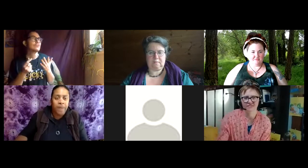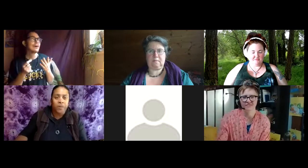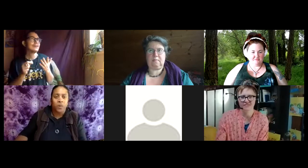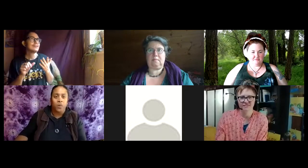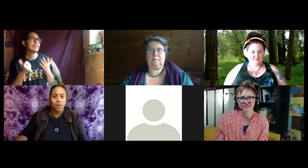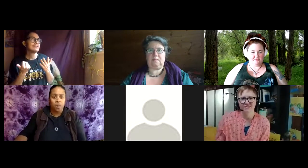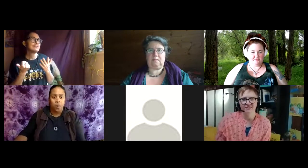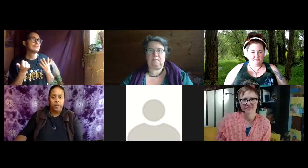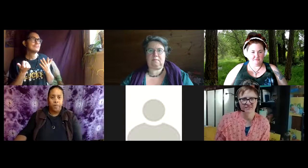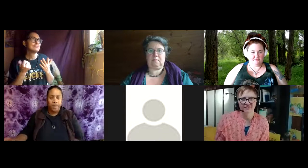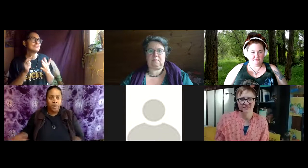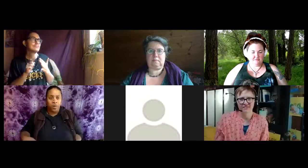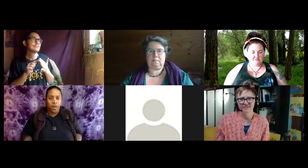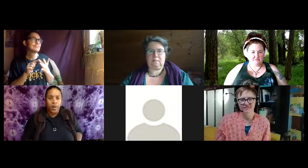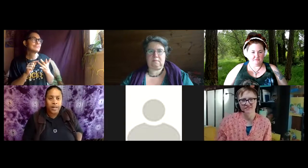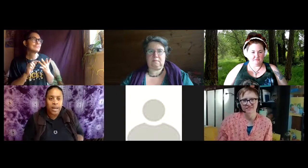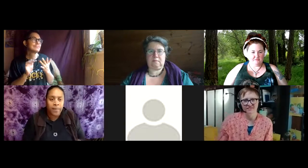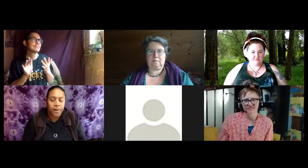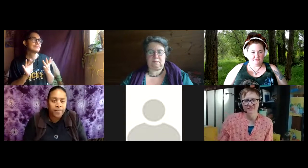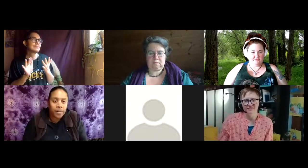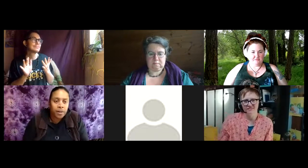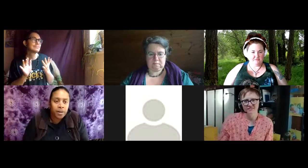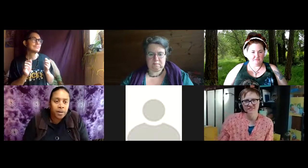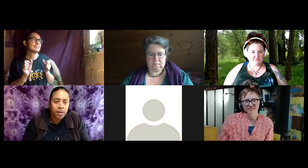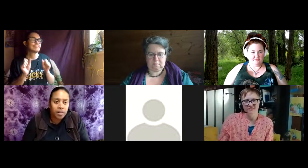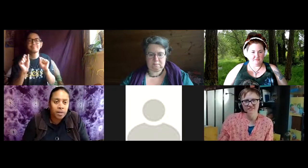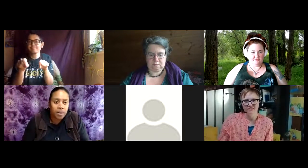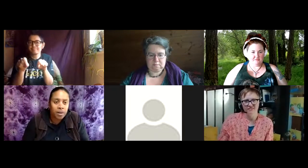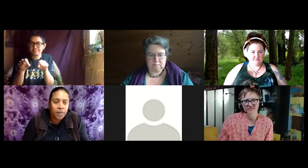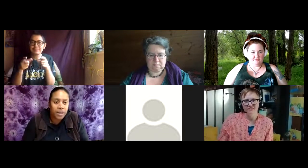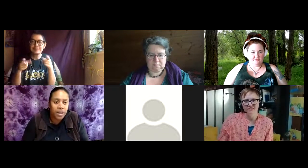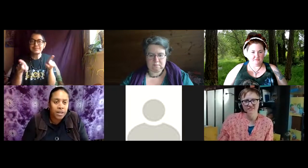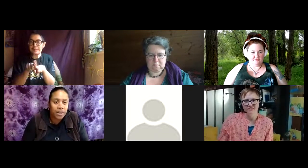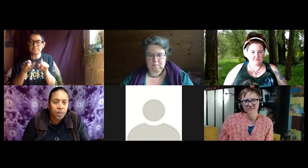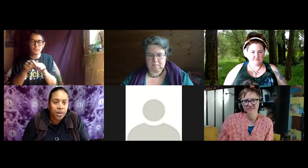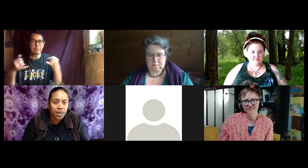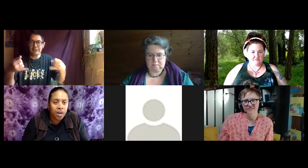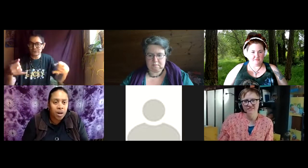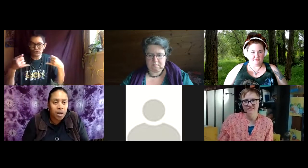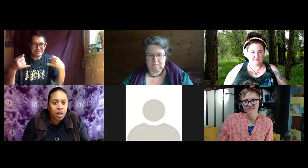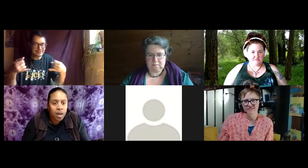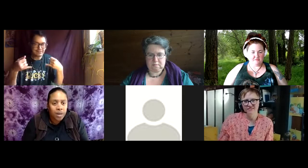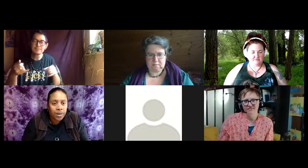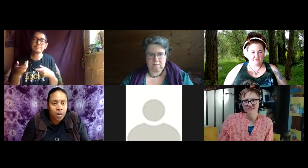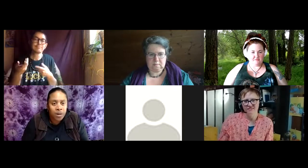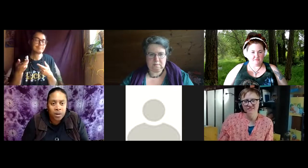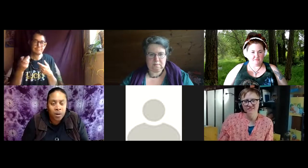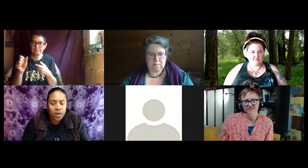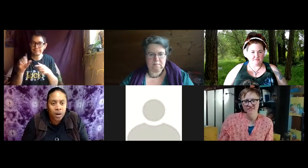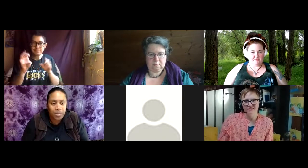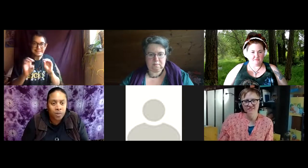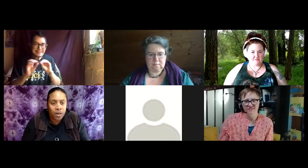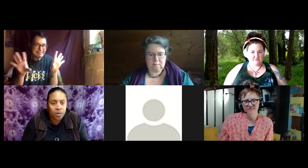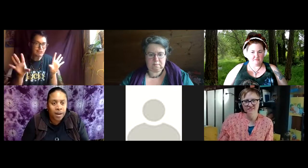be able to, respond to the correct type of, depending on the situation there. And so,